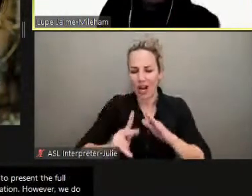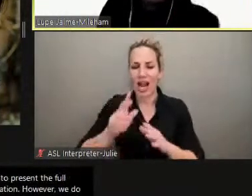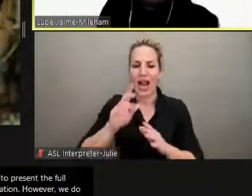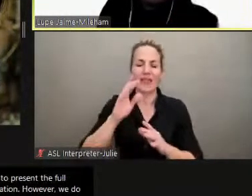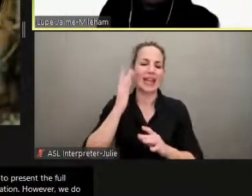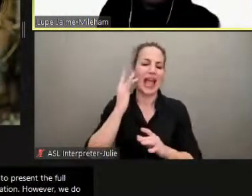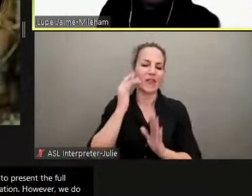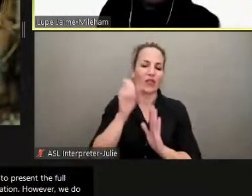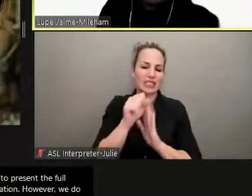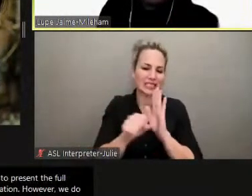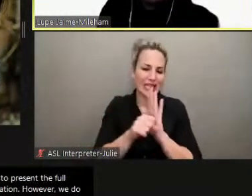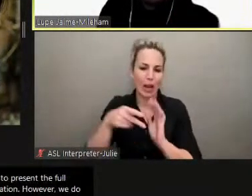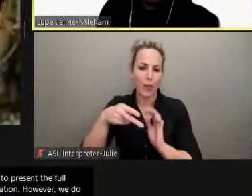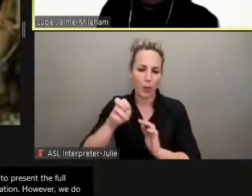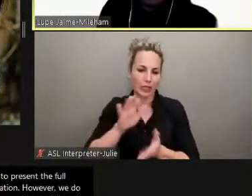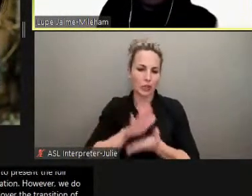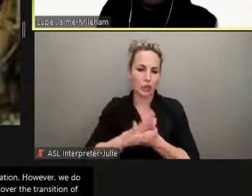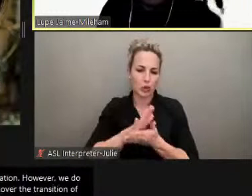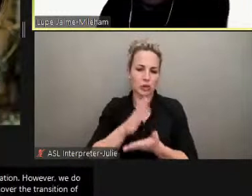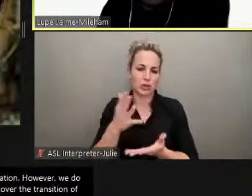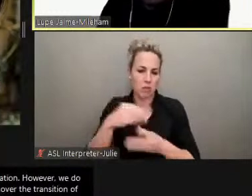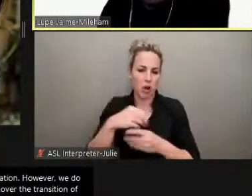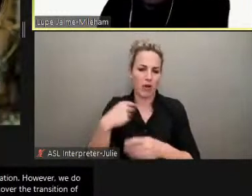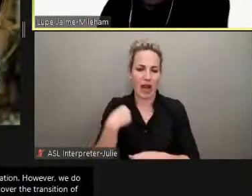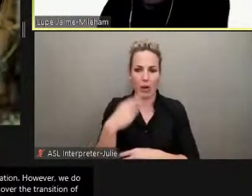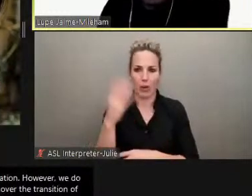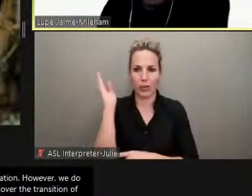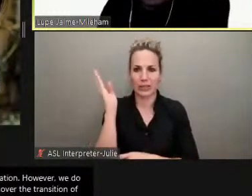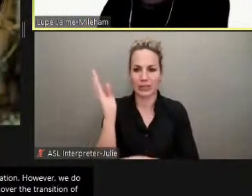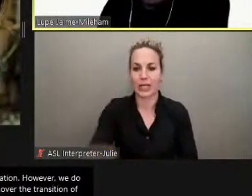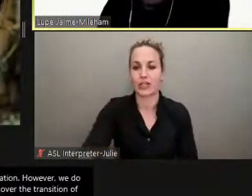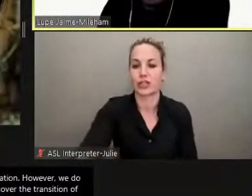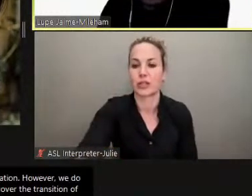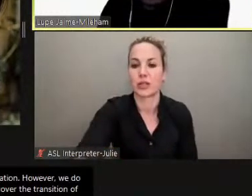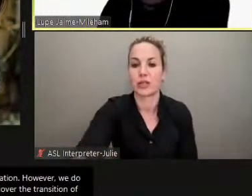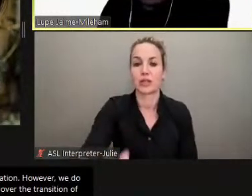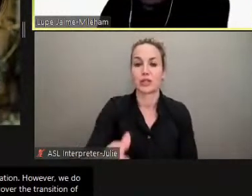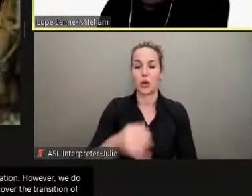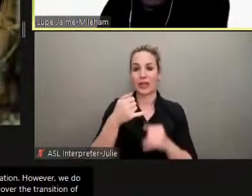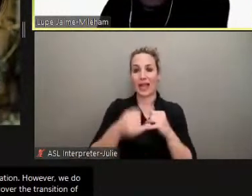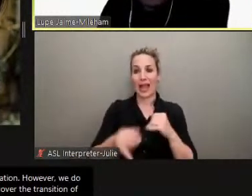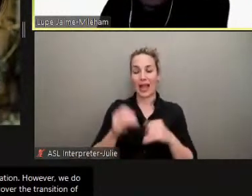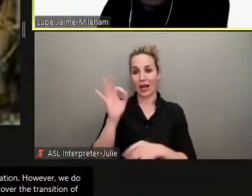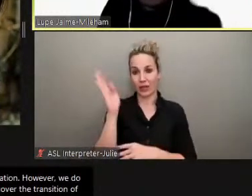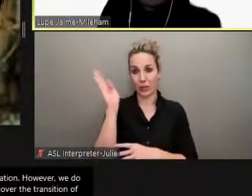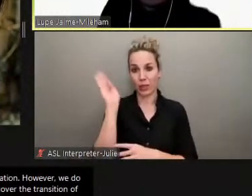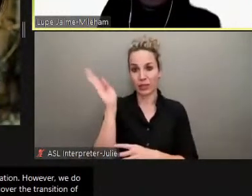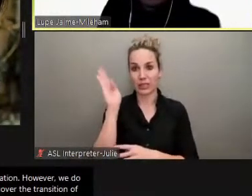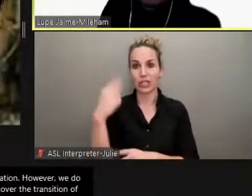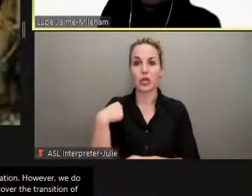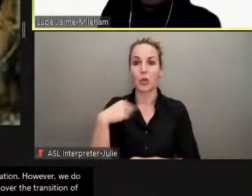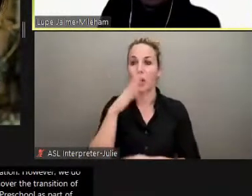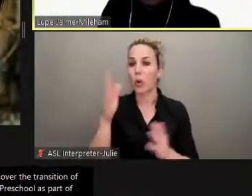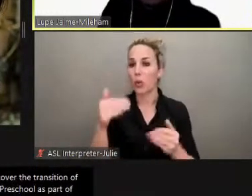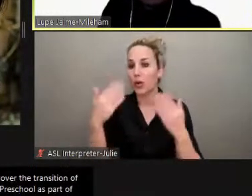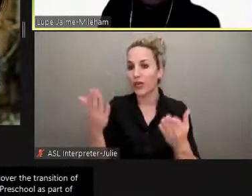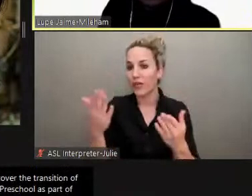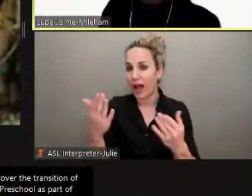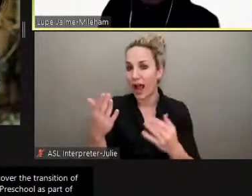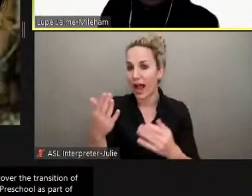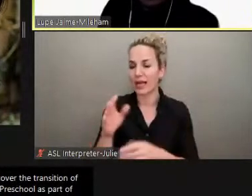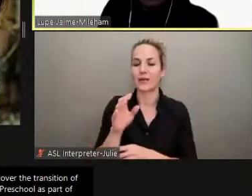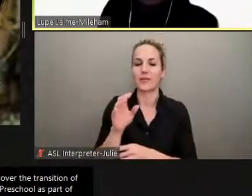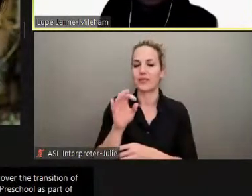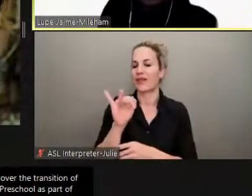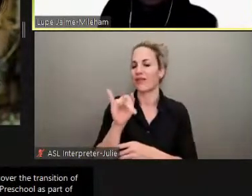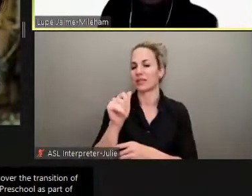Preschool as part of our presentation. Also, towards the end of the presentation, we will provide a fiscal